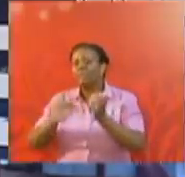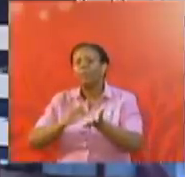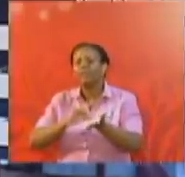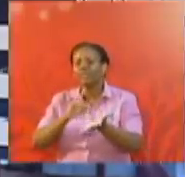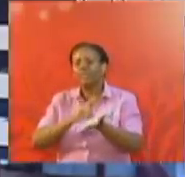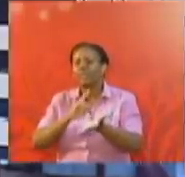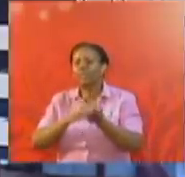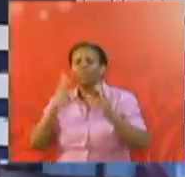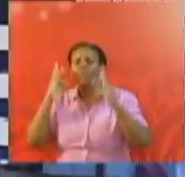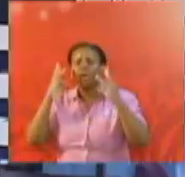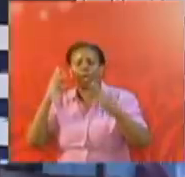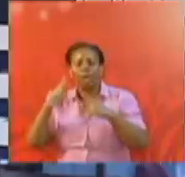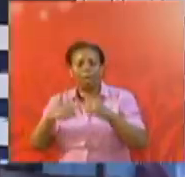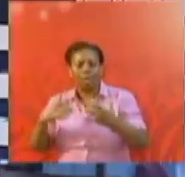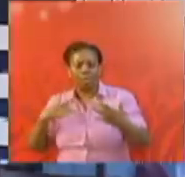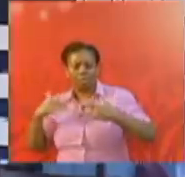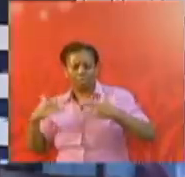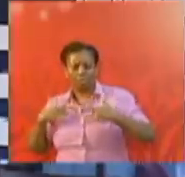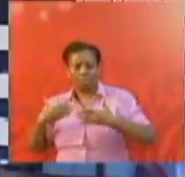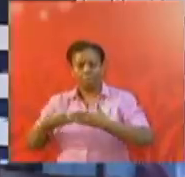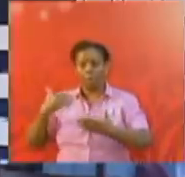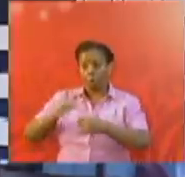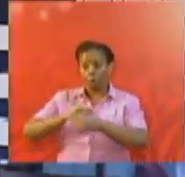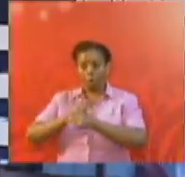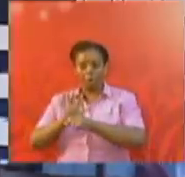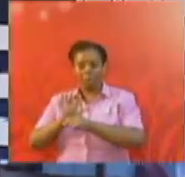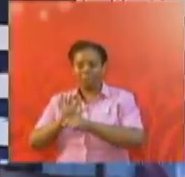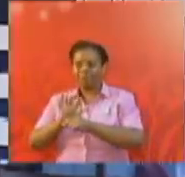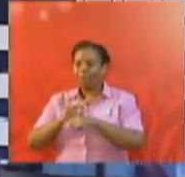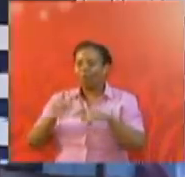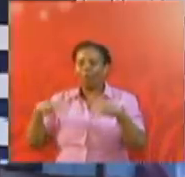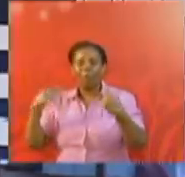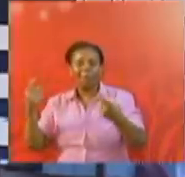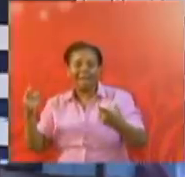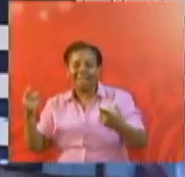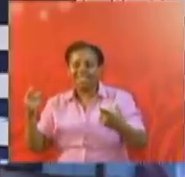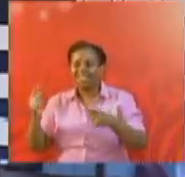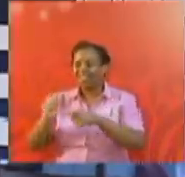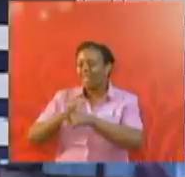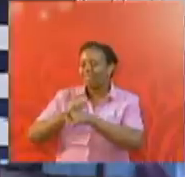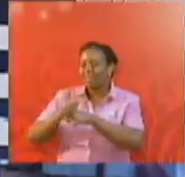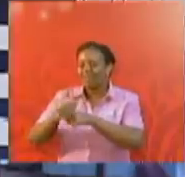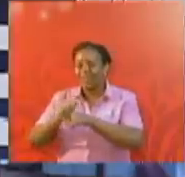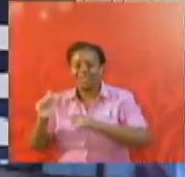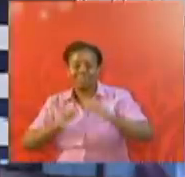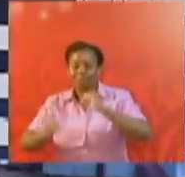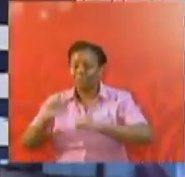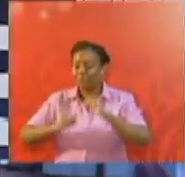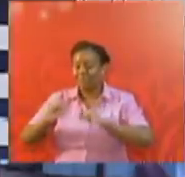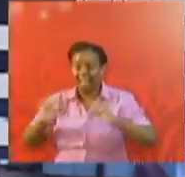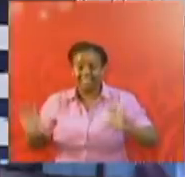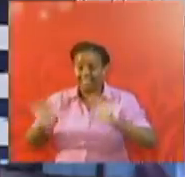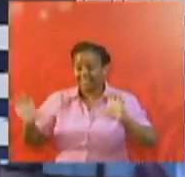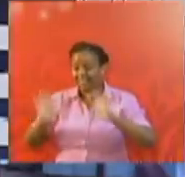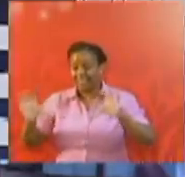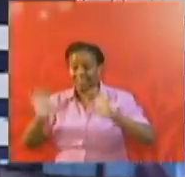they go back out into heavy athletic training, there is a chance they could die of something called sudden death, sudden cardiac